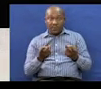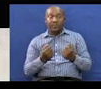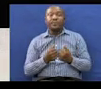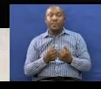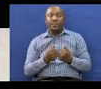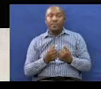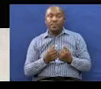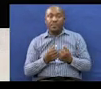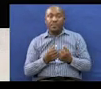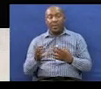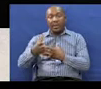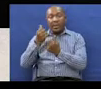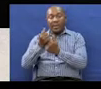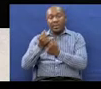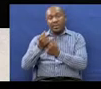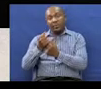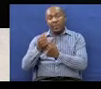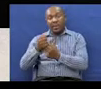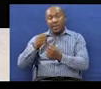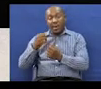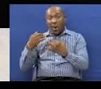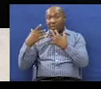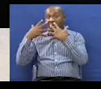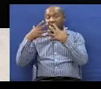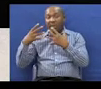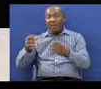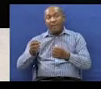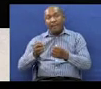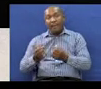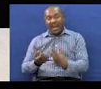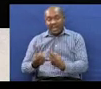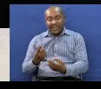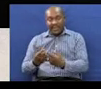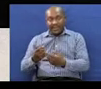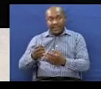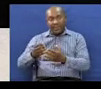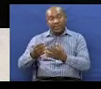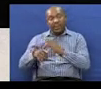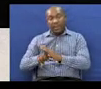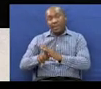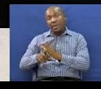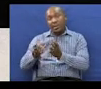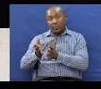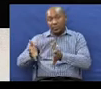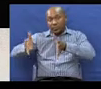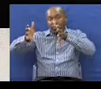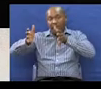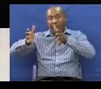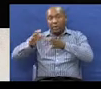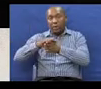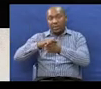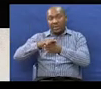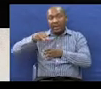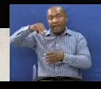Why? Because we use a catalyst to speed up the rate of decomposition of hydrogen peroxide in